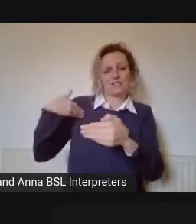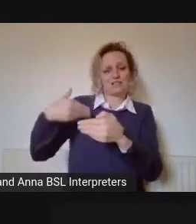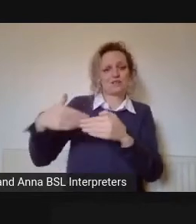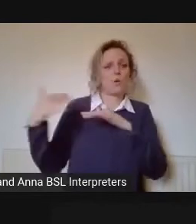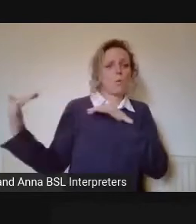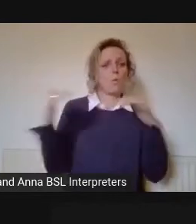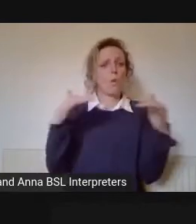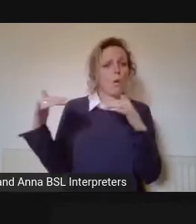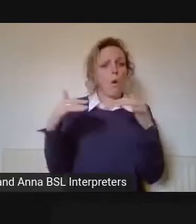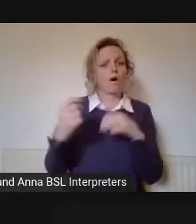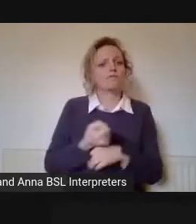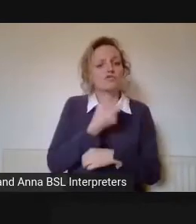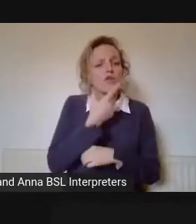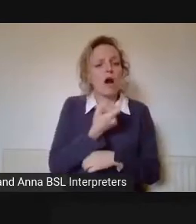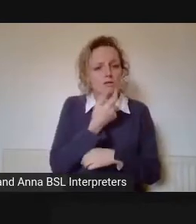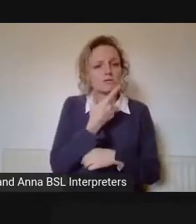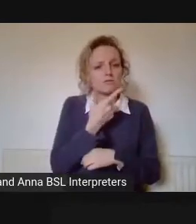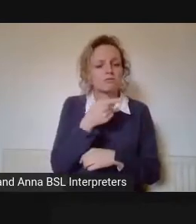and it being